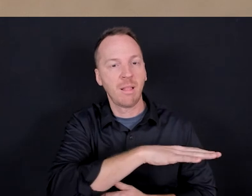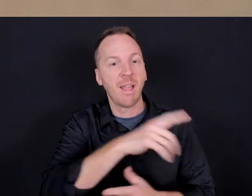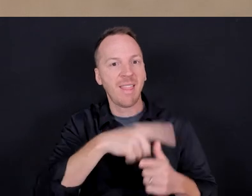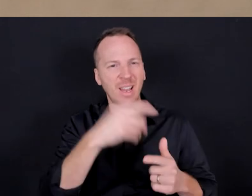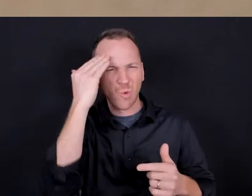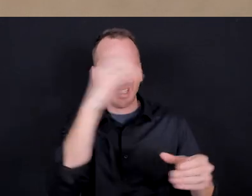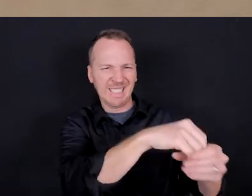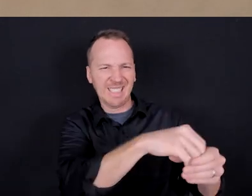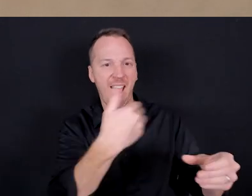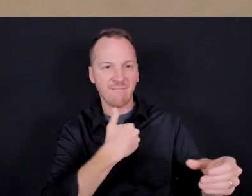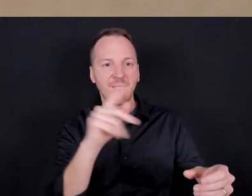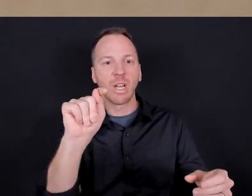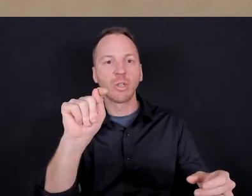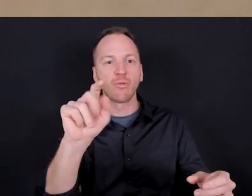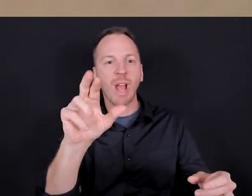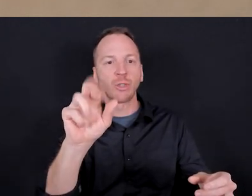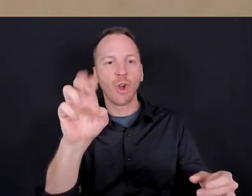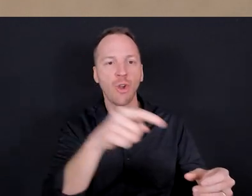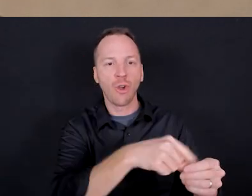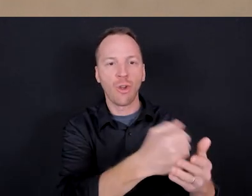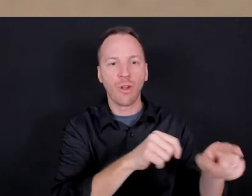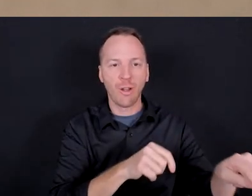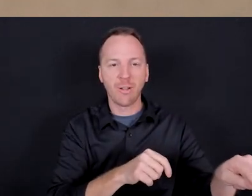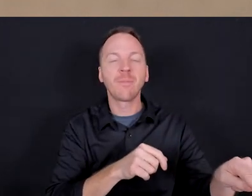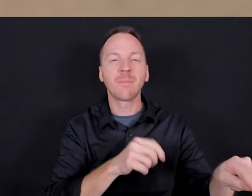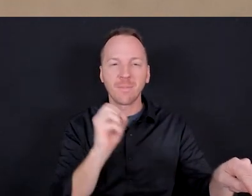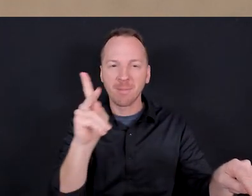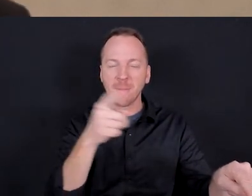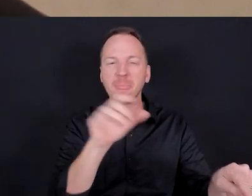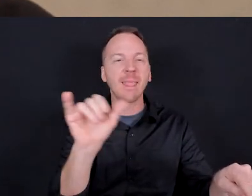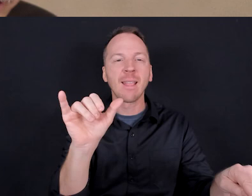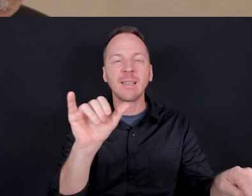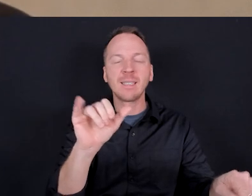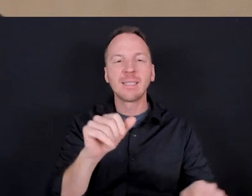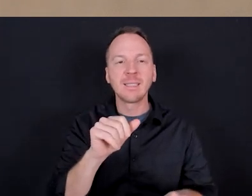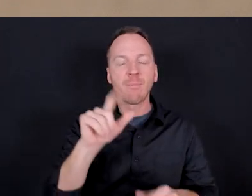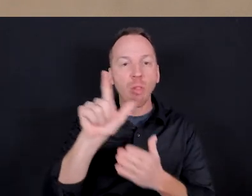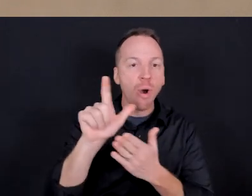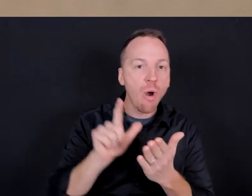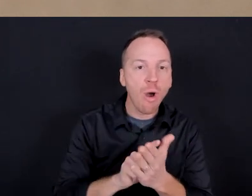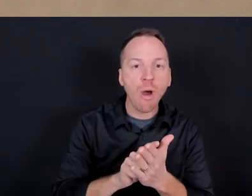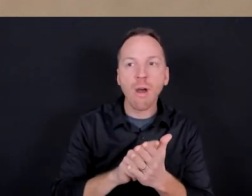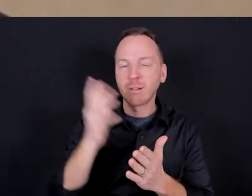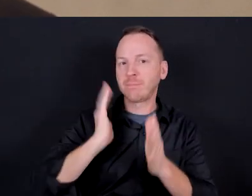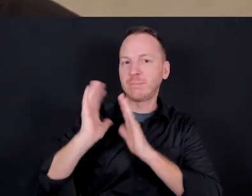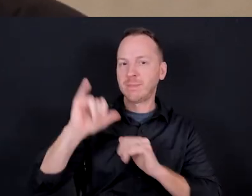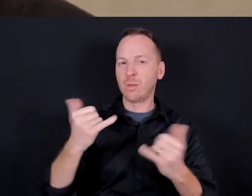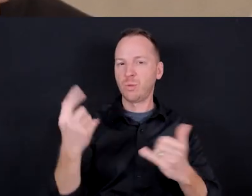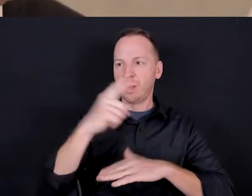it contained. You see, they adhered to the same kind of binding laws that we do